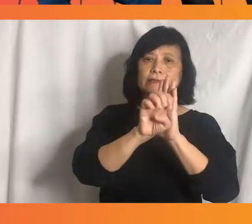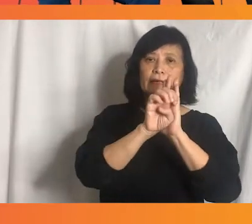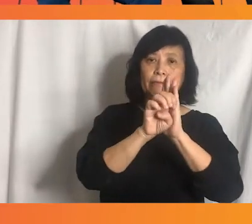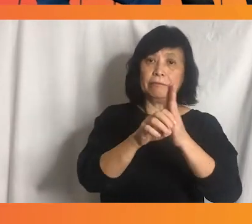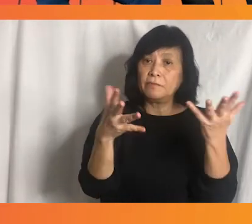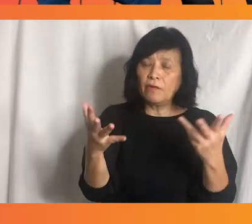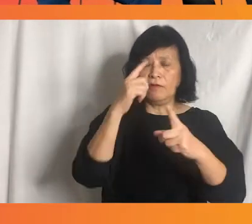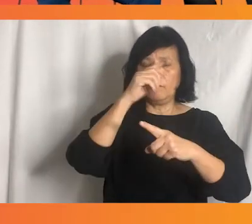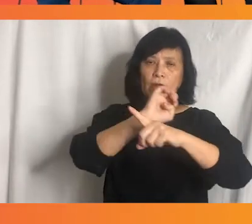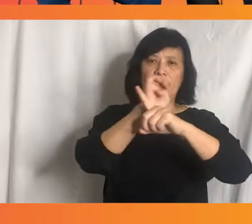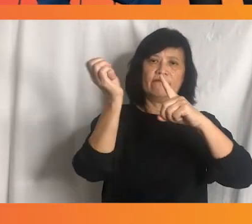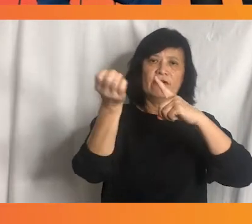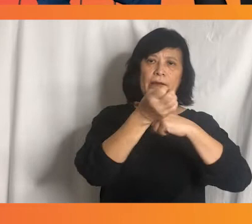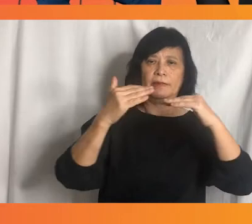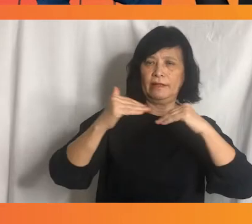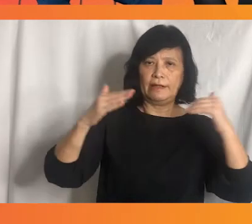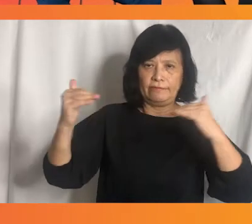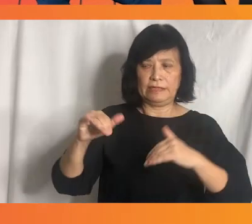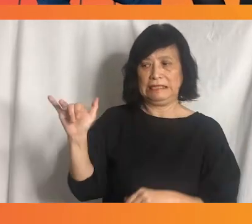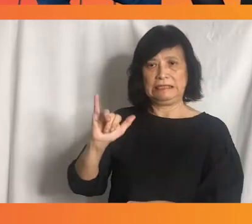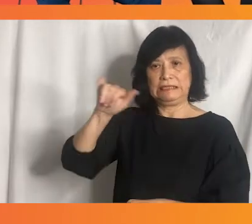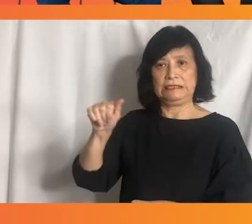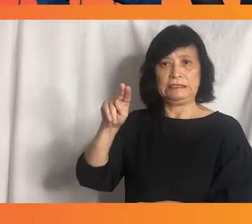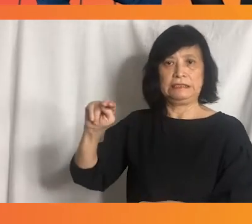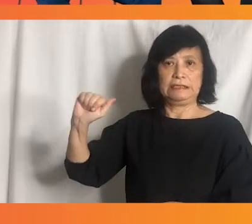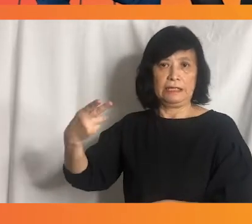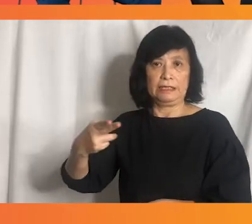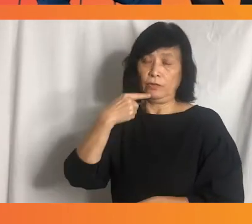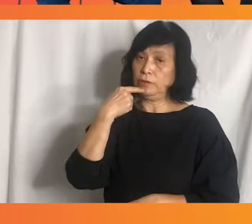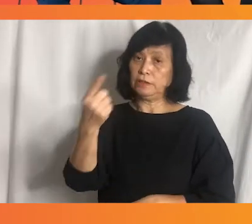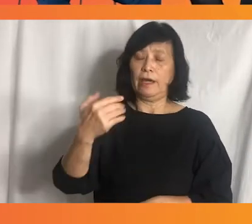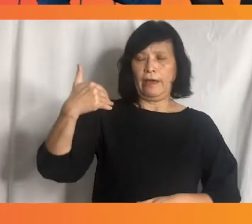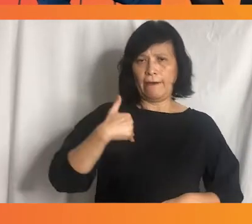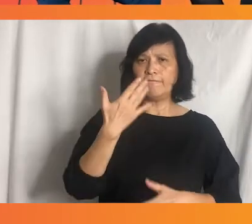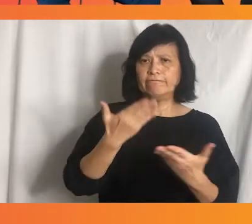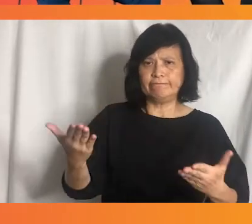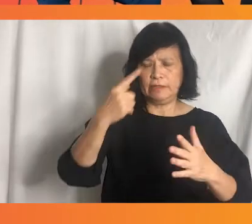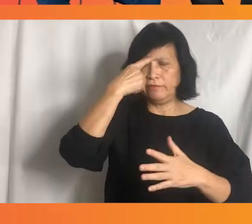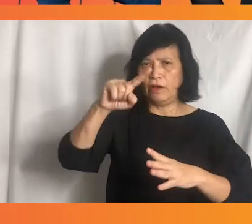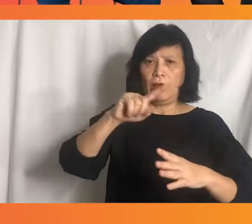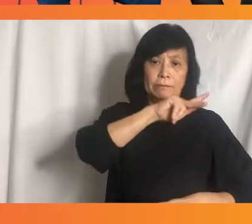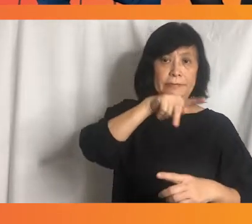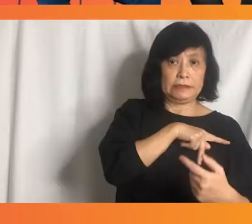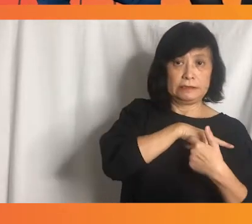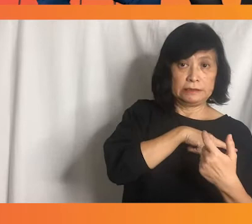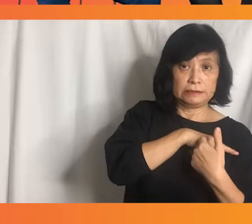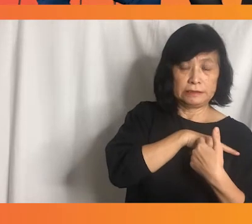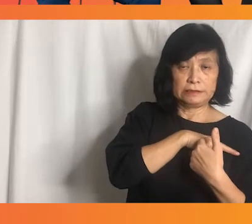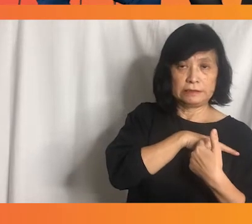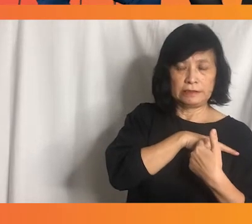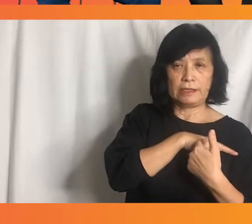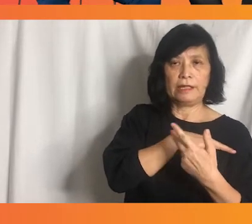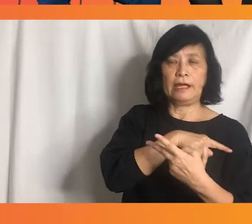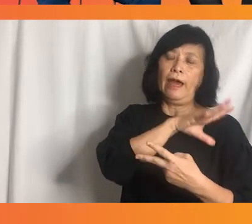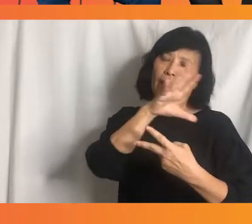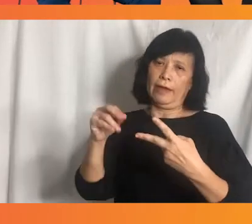regards to the environment level. So as Jannah has nicely brought out, there are quite a number of things to consider within the personal level. As for